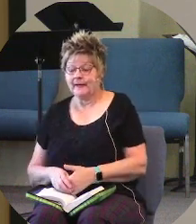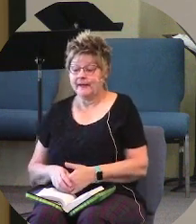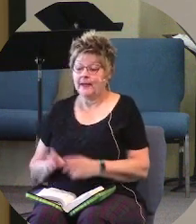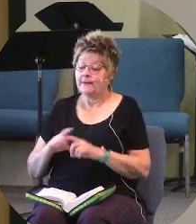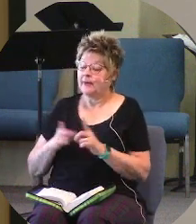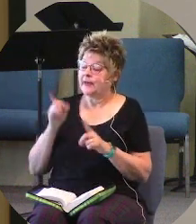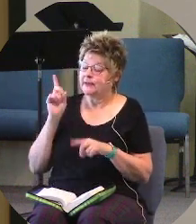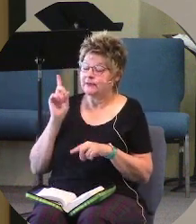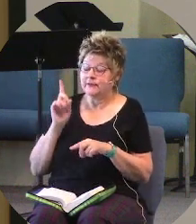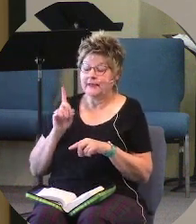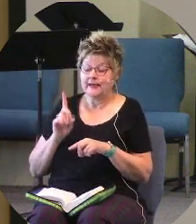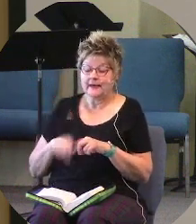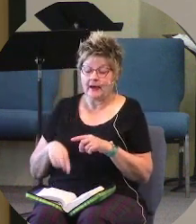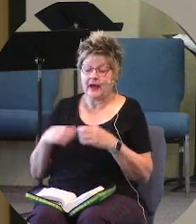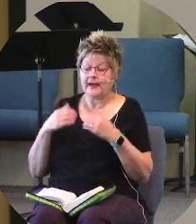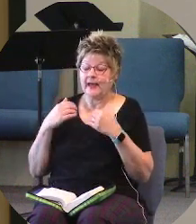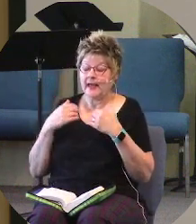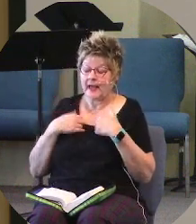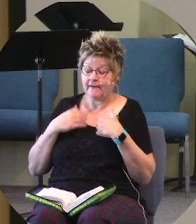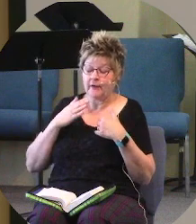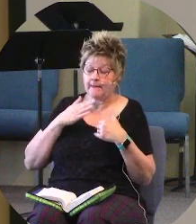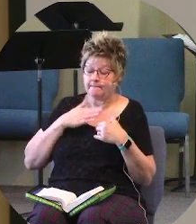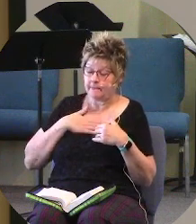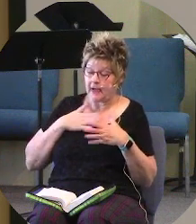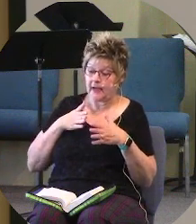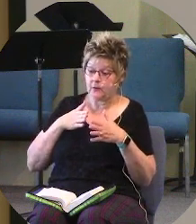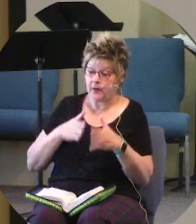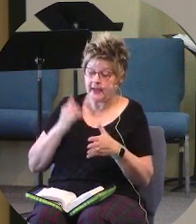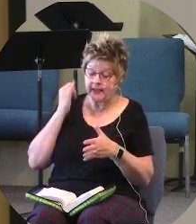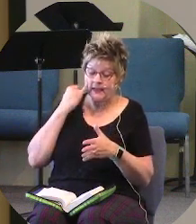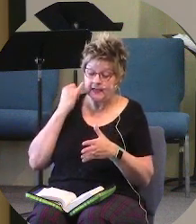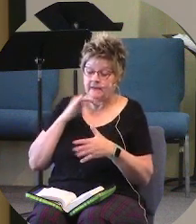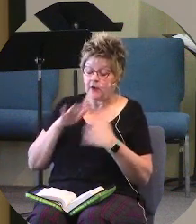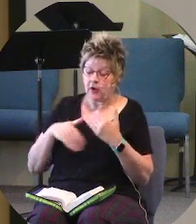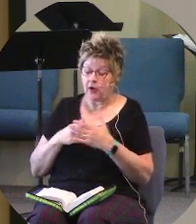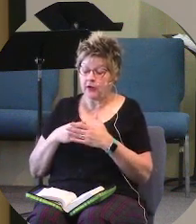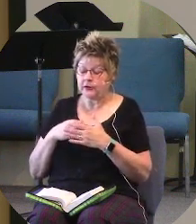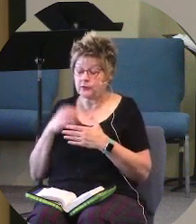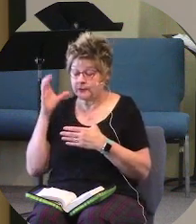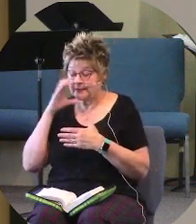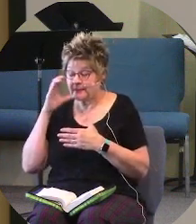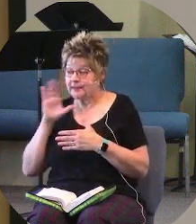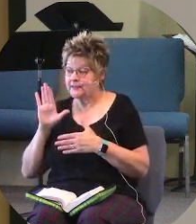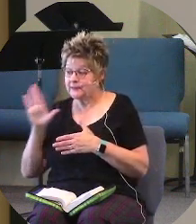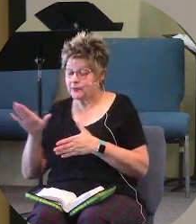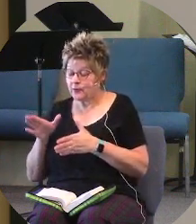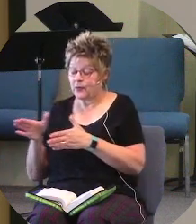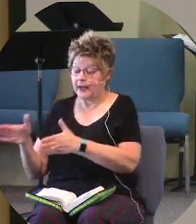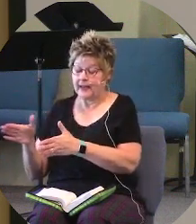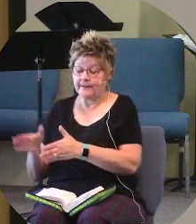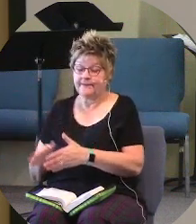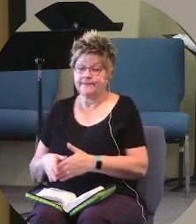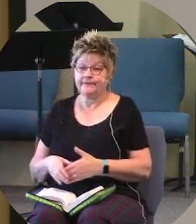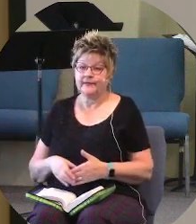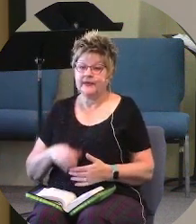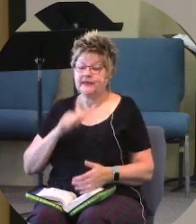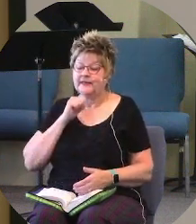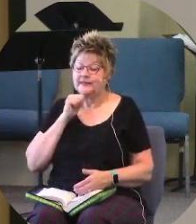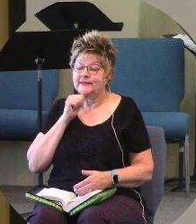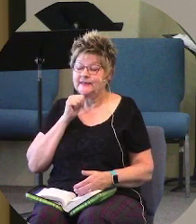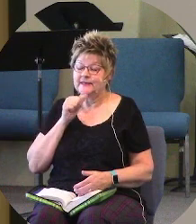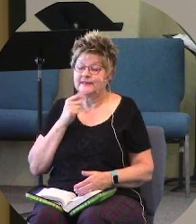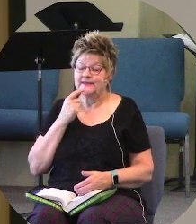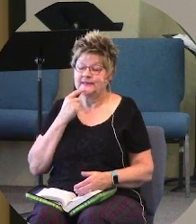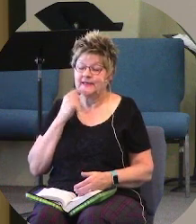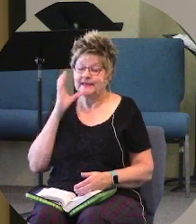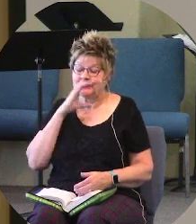you can't have my way if all you seek is your way. See, it doesn't say seek first the kingdom of